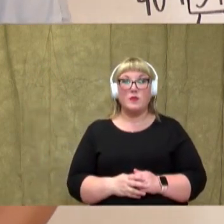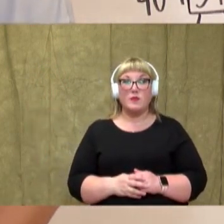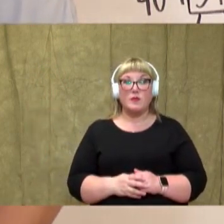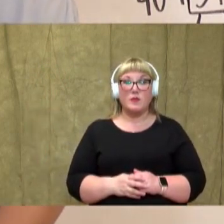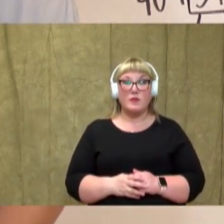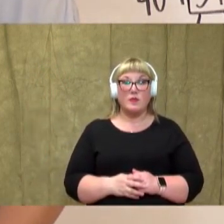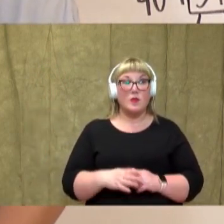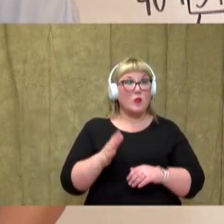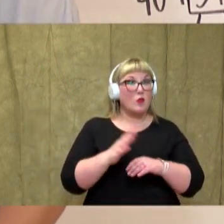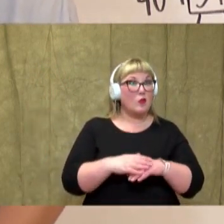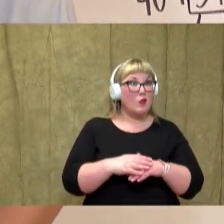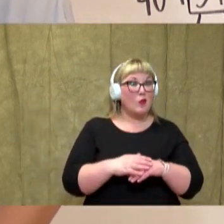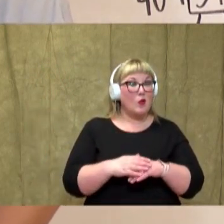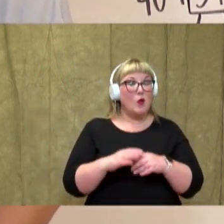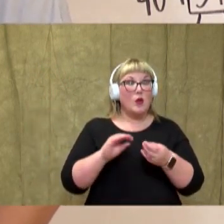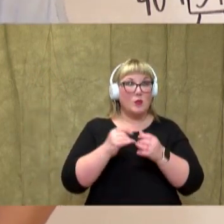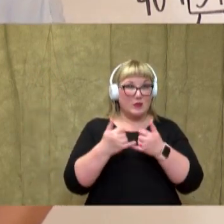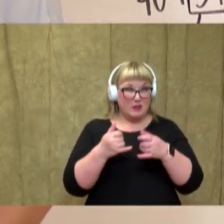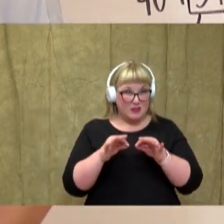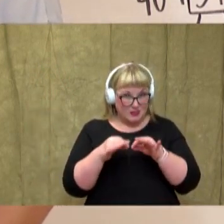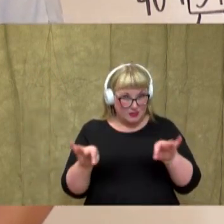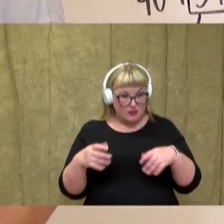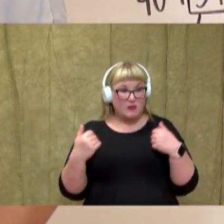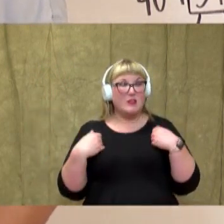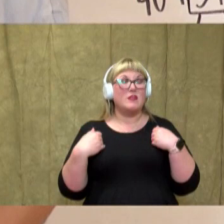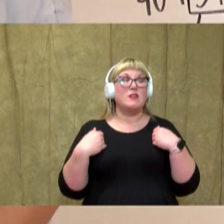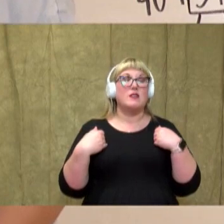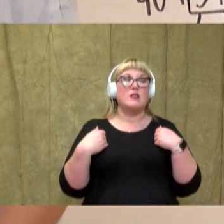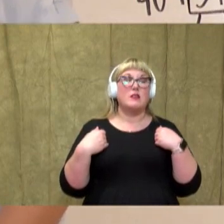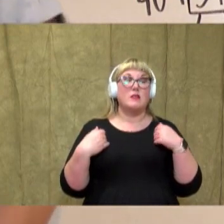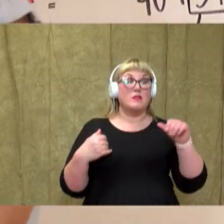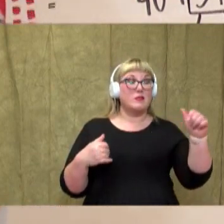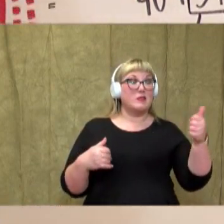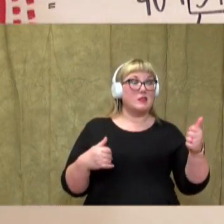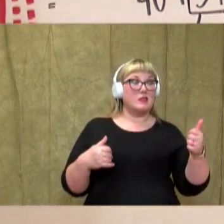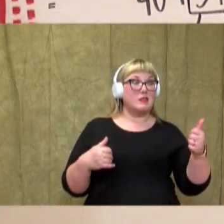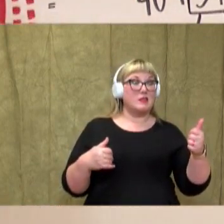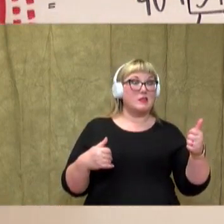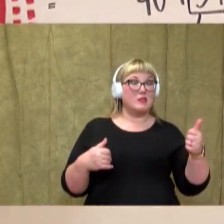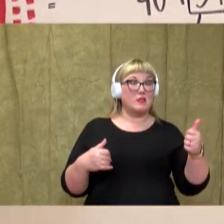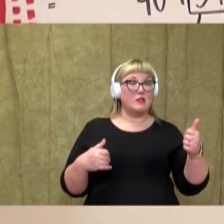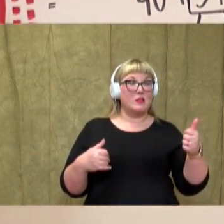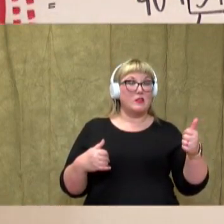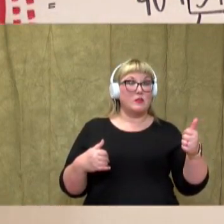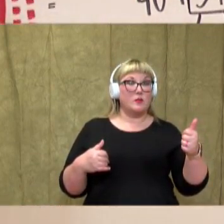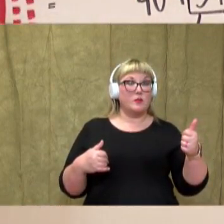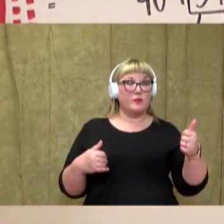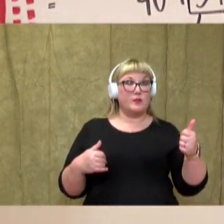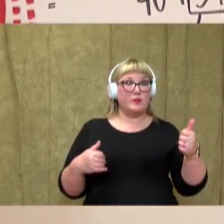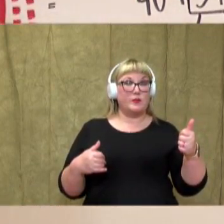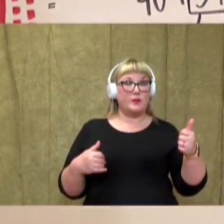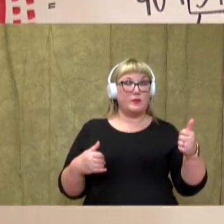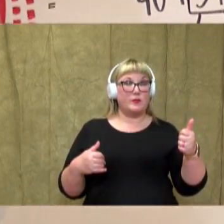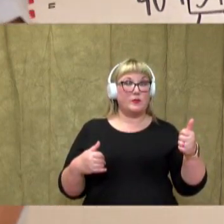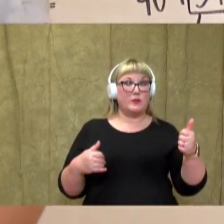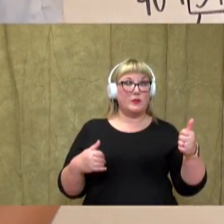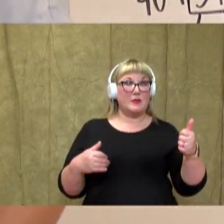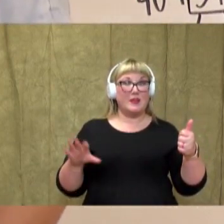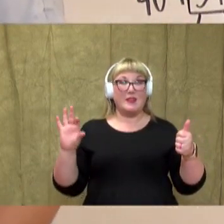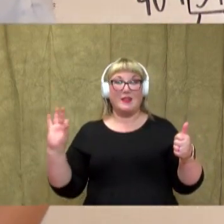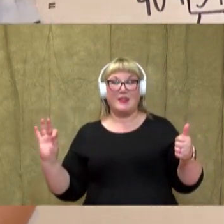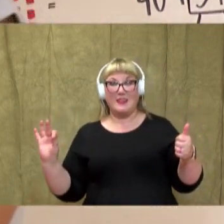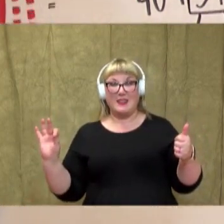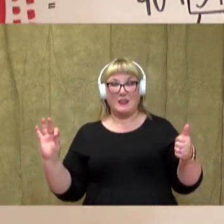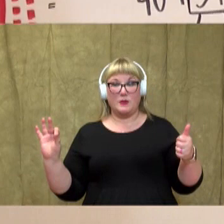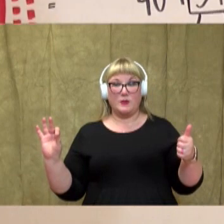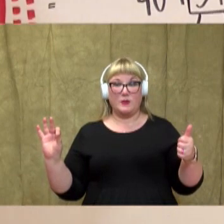So on our equation, we will have 10 for the 1 rod and